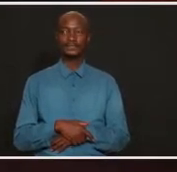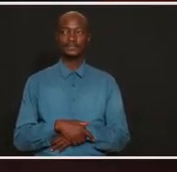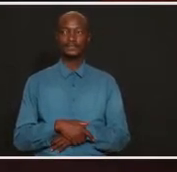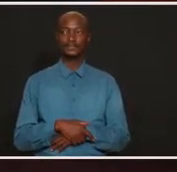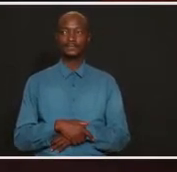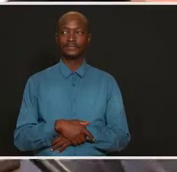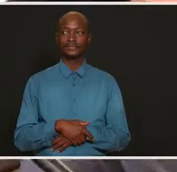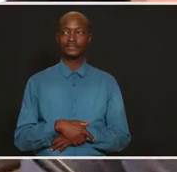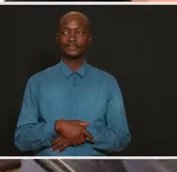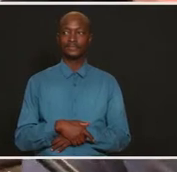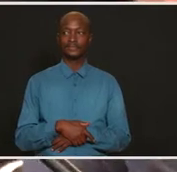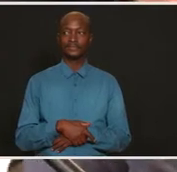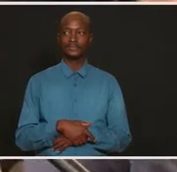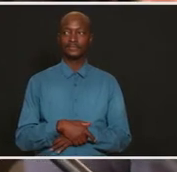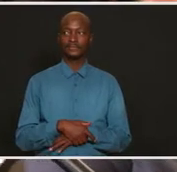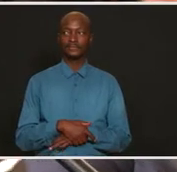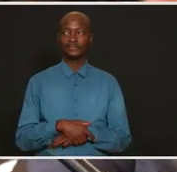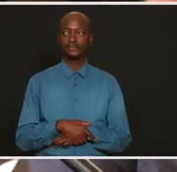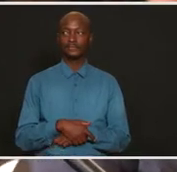thank you